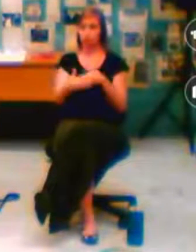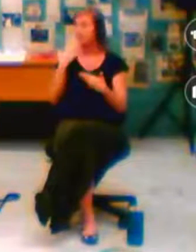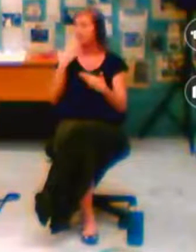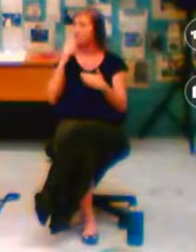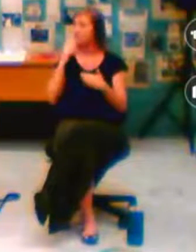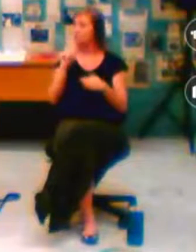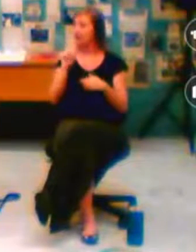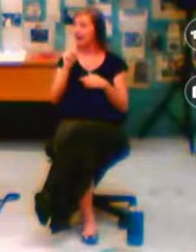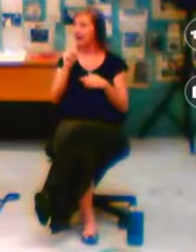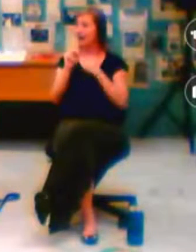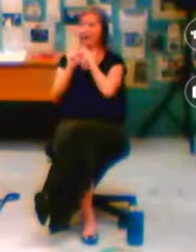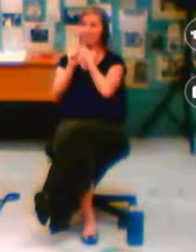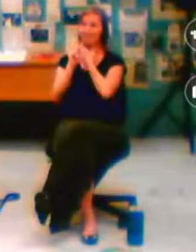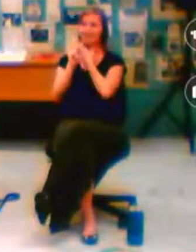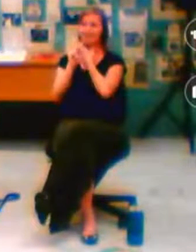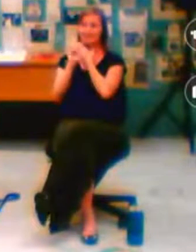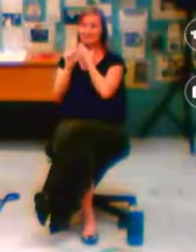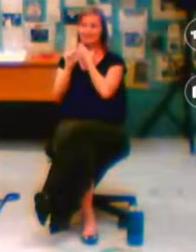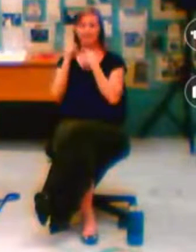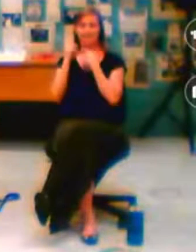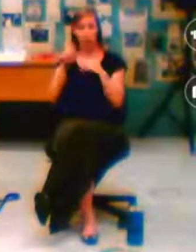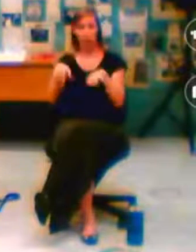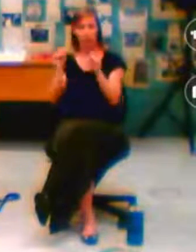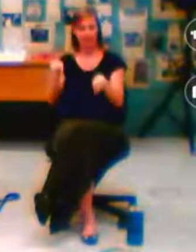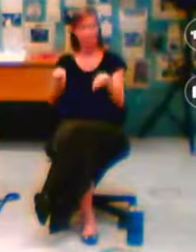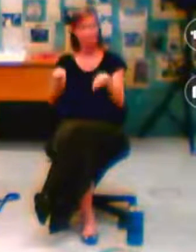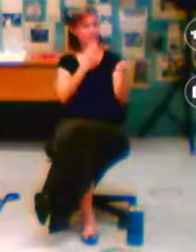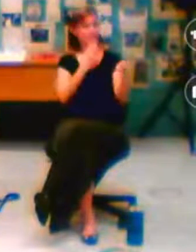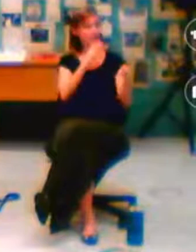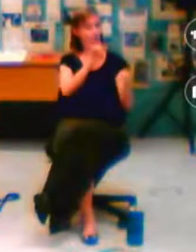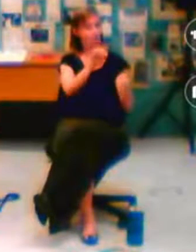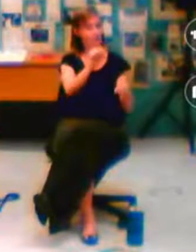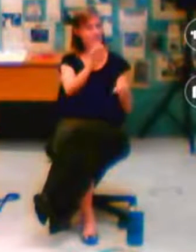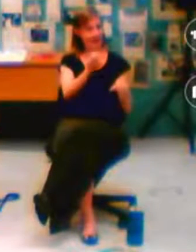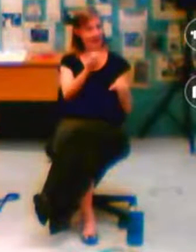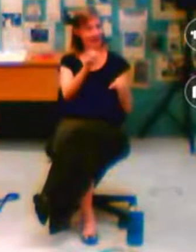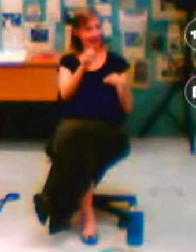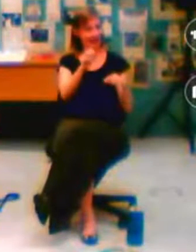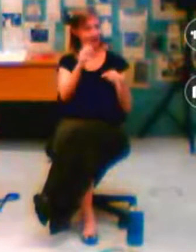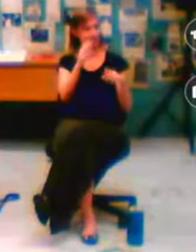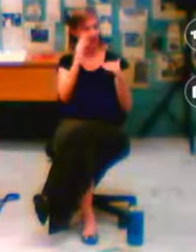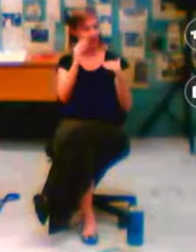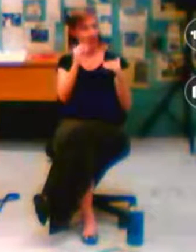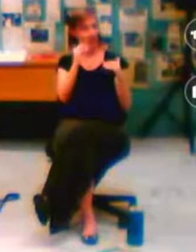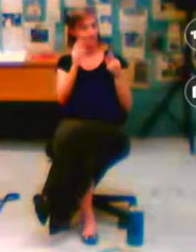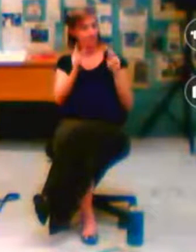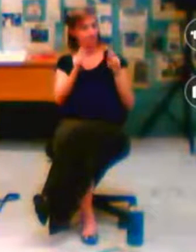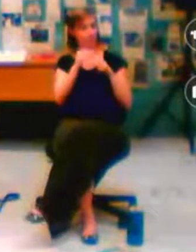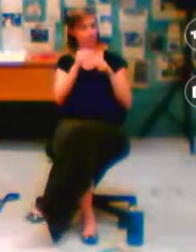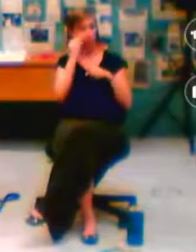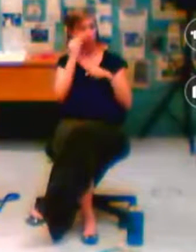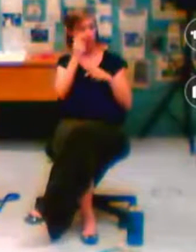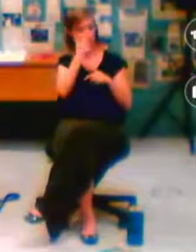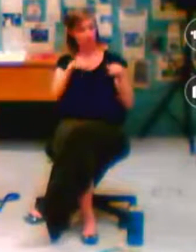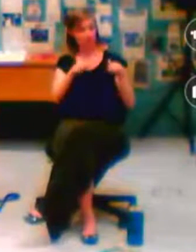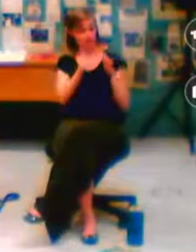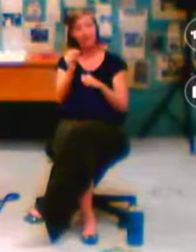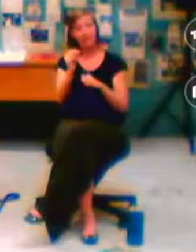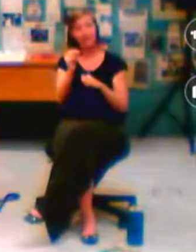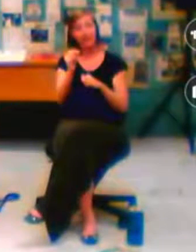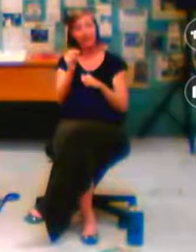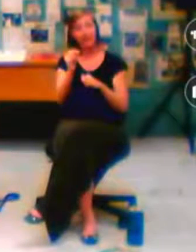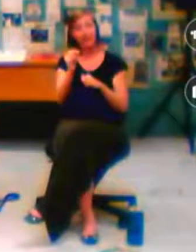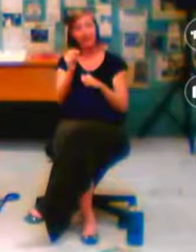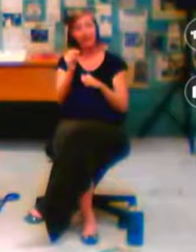are some of the highest cost utilizers in the state sitting in this room, but there's good reason for that. So I appreciate Atlantis